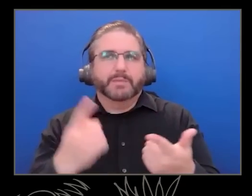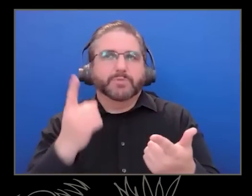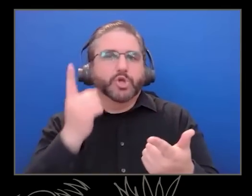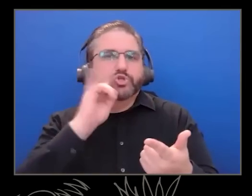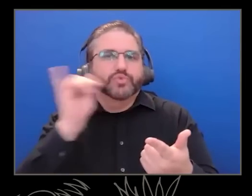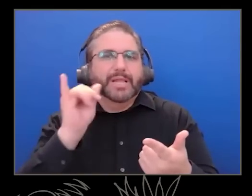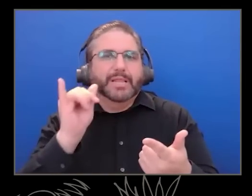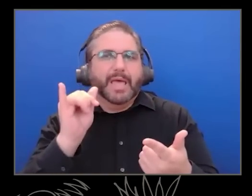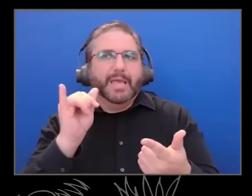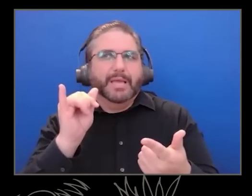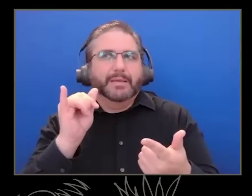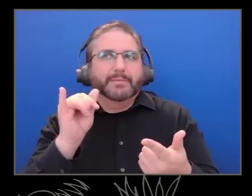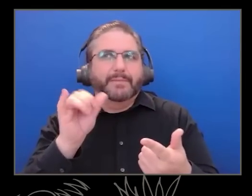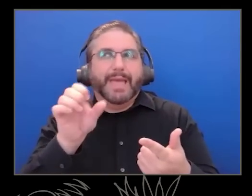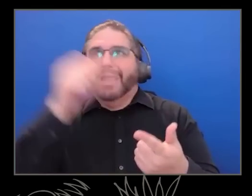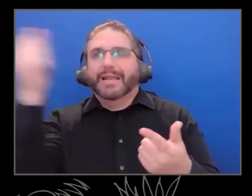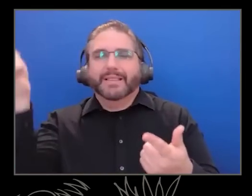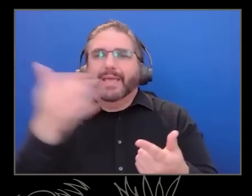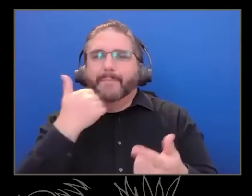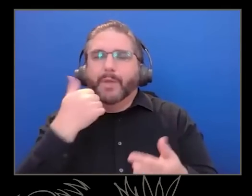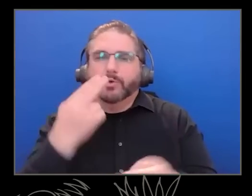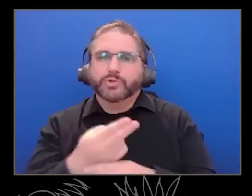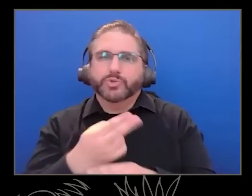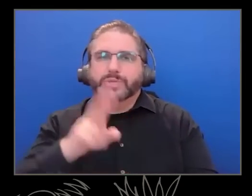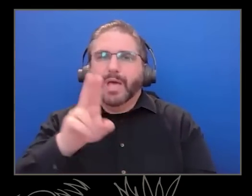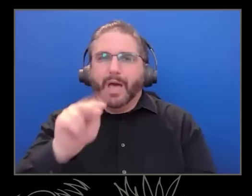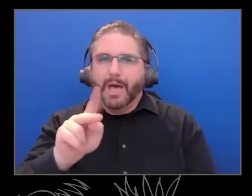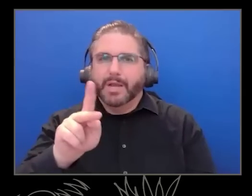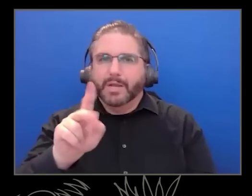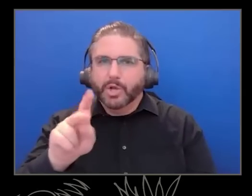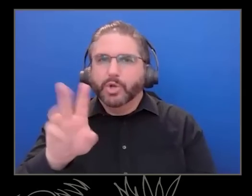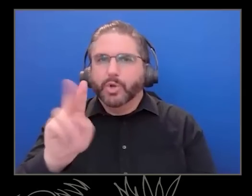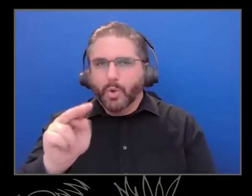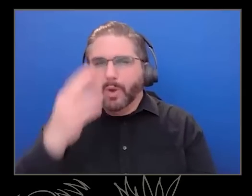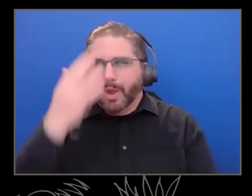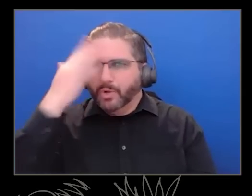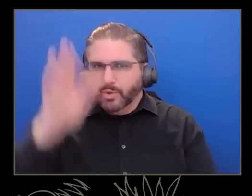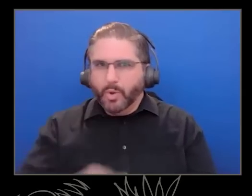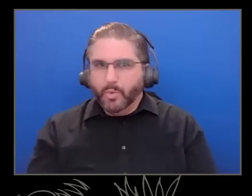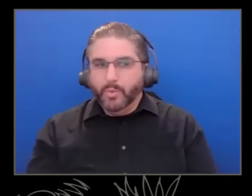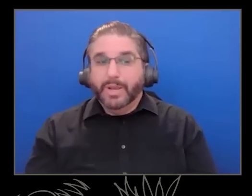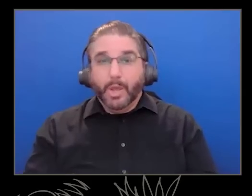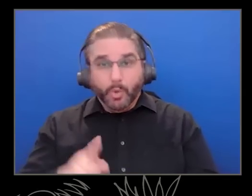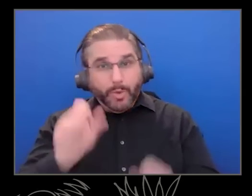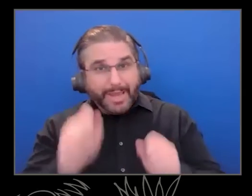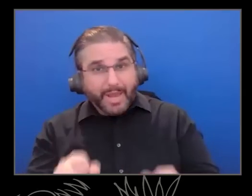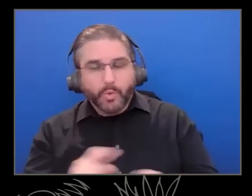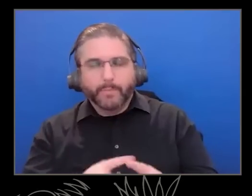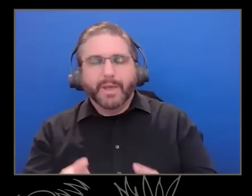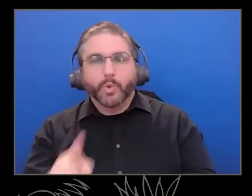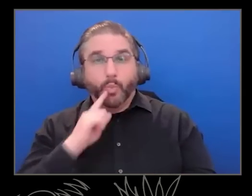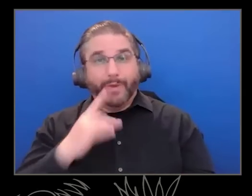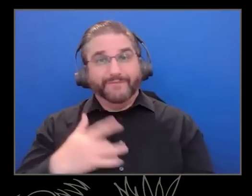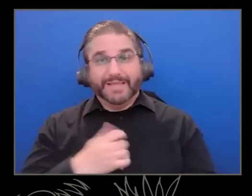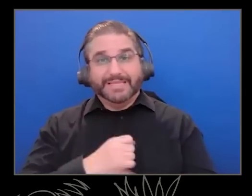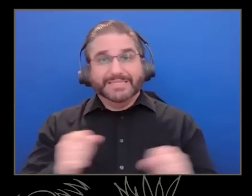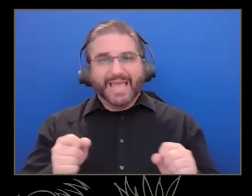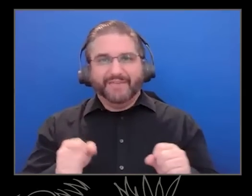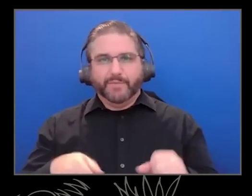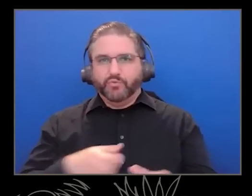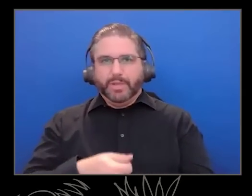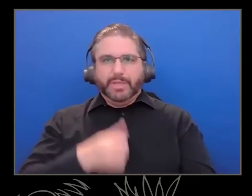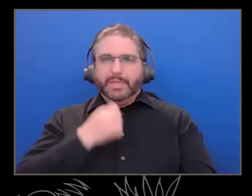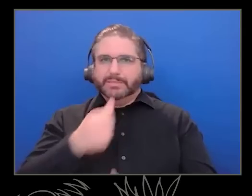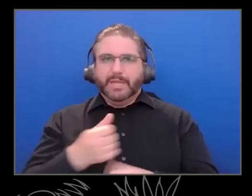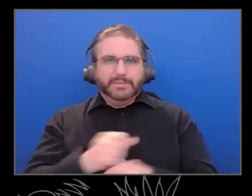than unknown. You can do it, but you will create a false sense of safety for yourself because that is not enforced